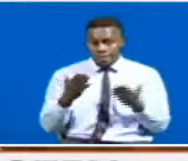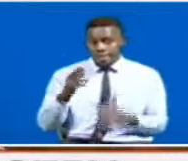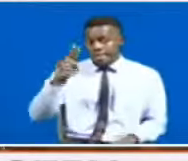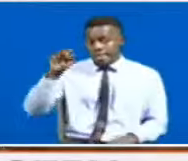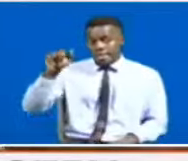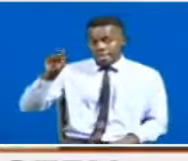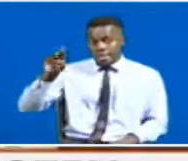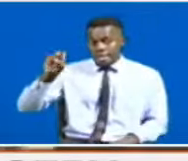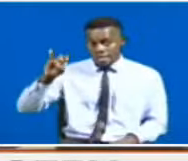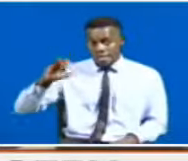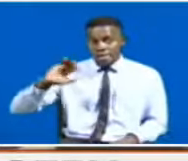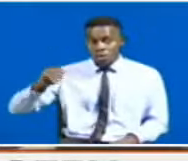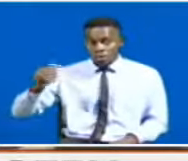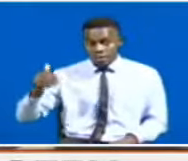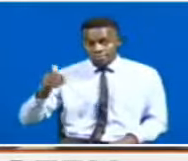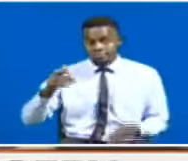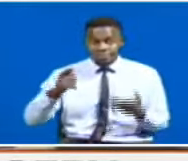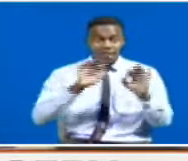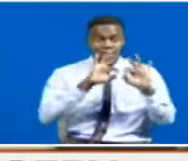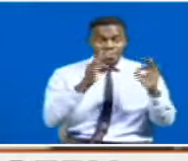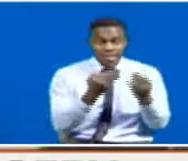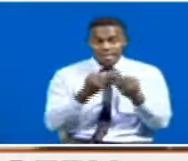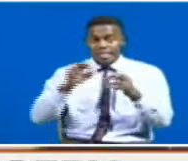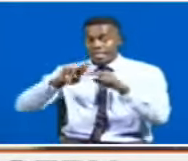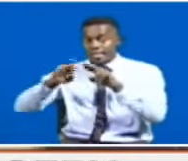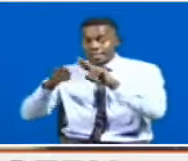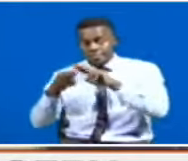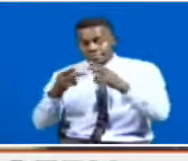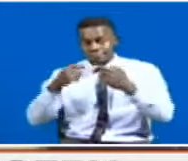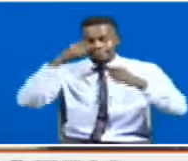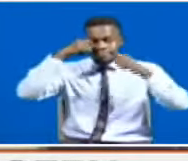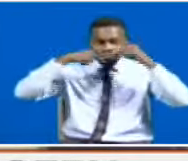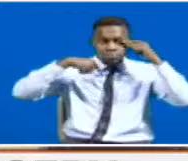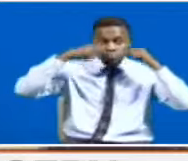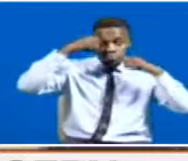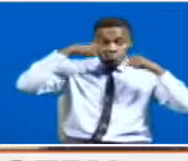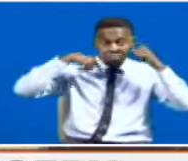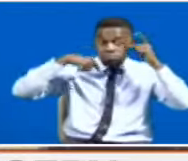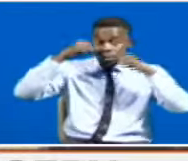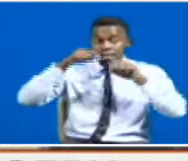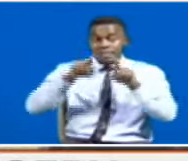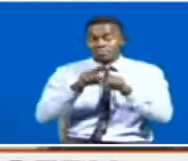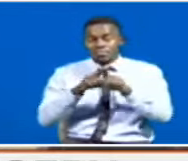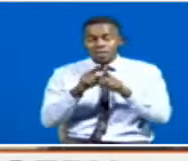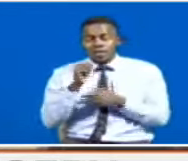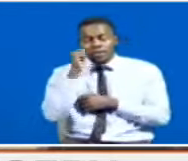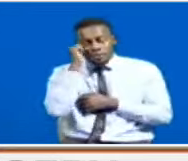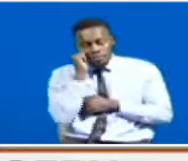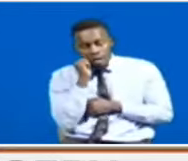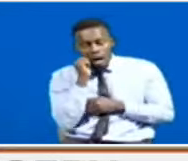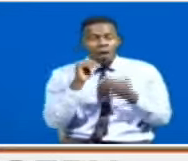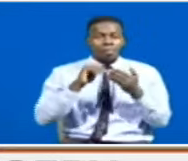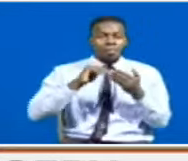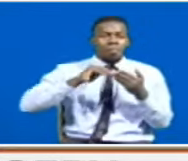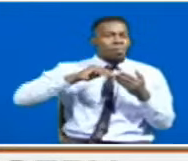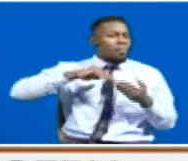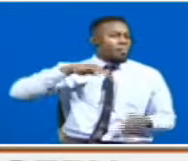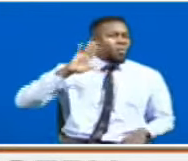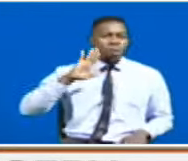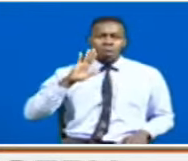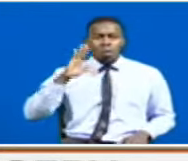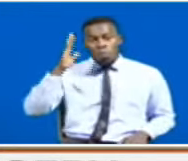Nandi, mourners from far and wide throng this homestead to condole with the parents and relatives of the late